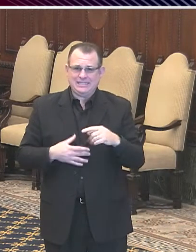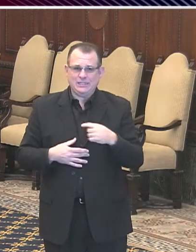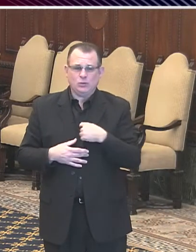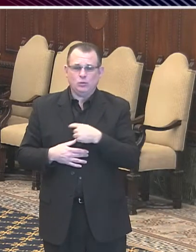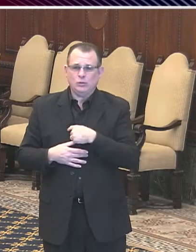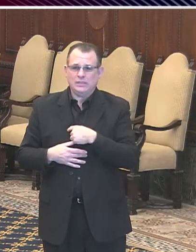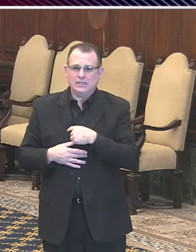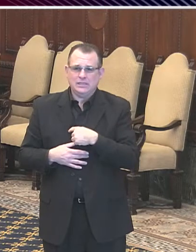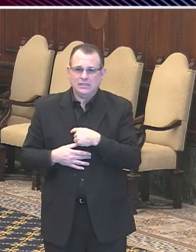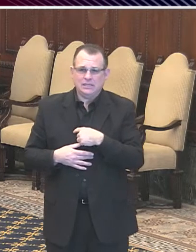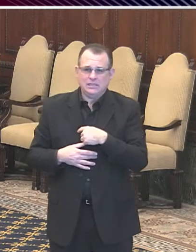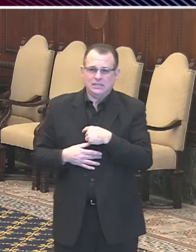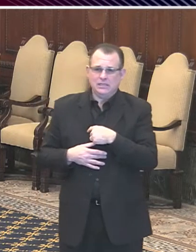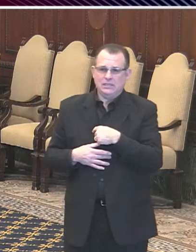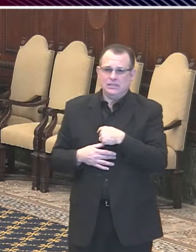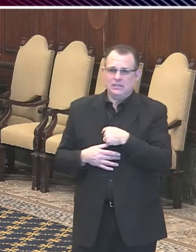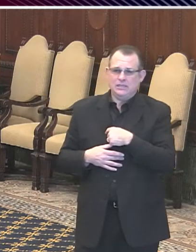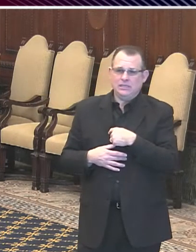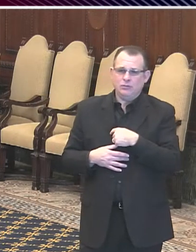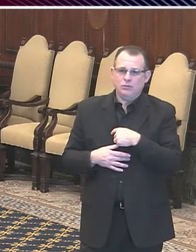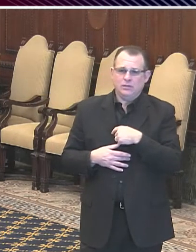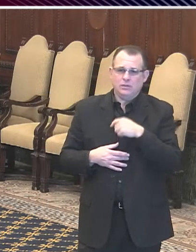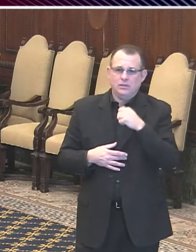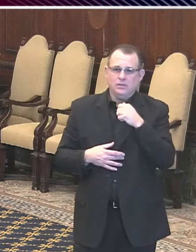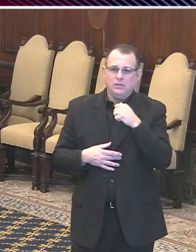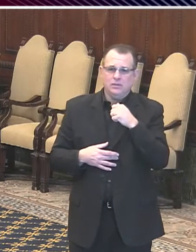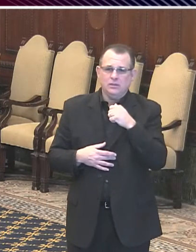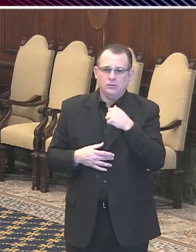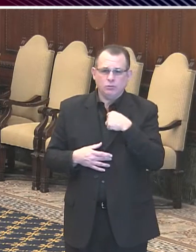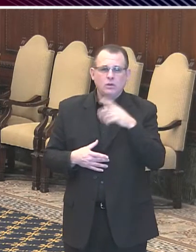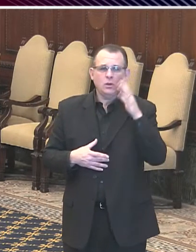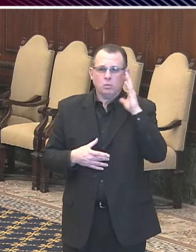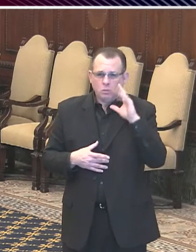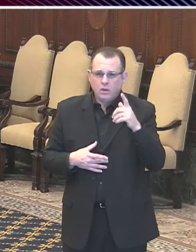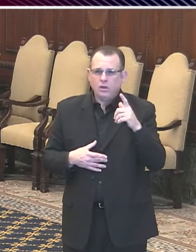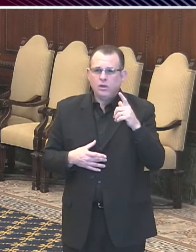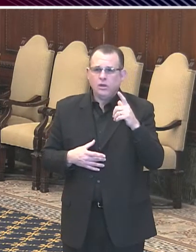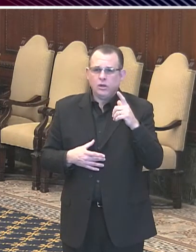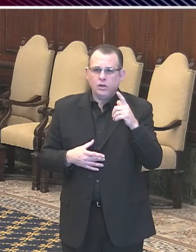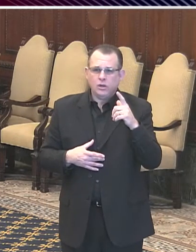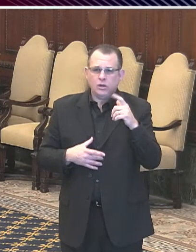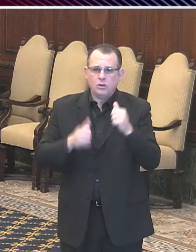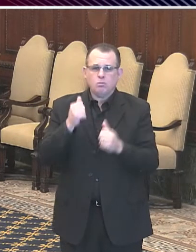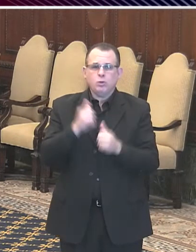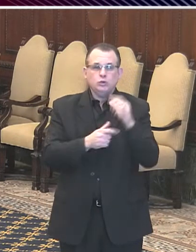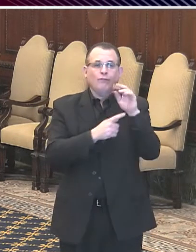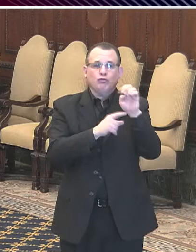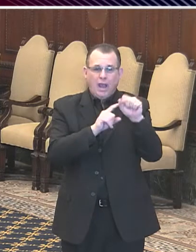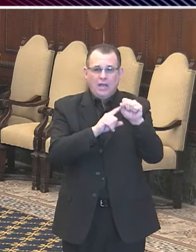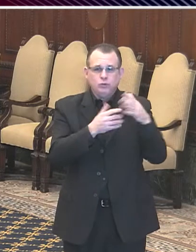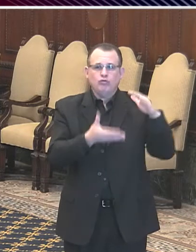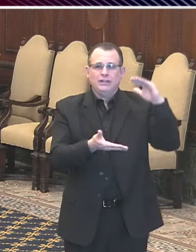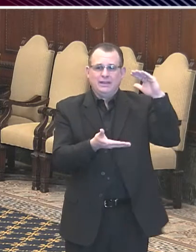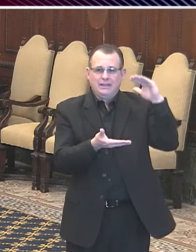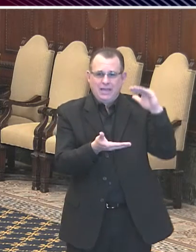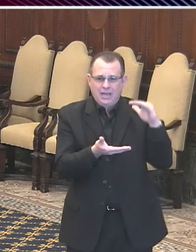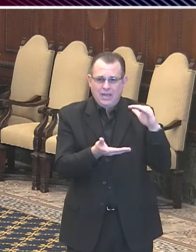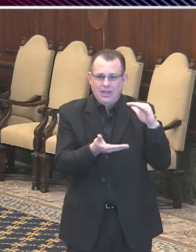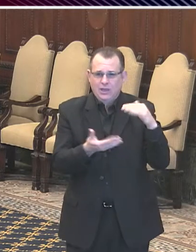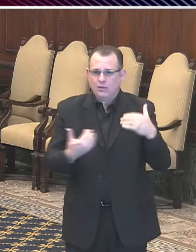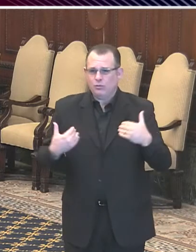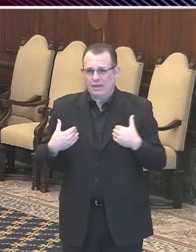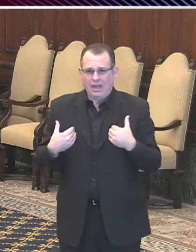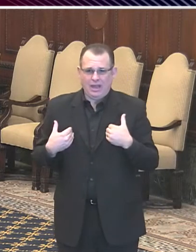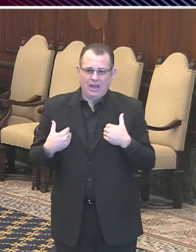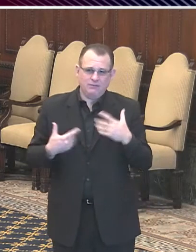back our deployment given while the majority of crime is down, we still have a number of shootings and violent crime that